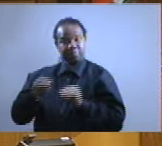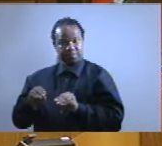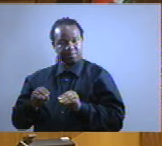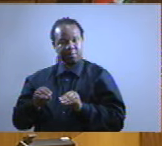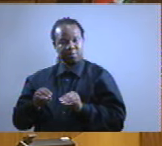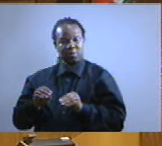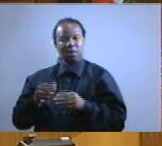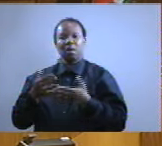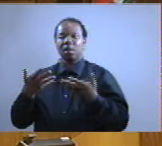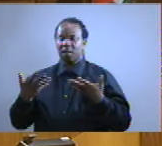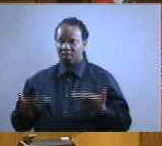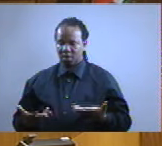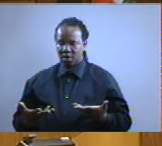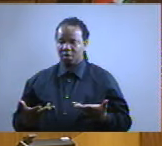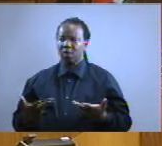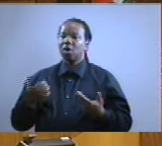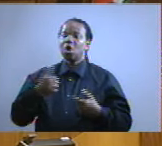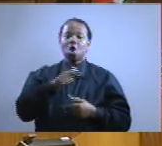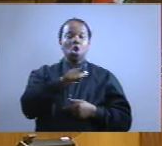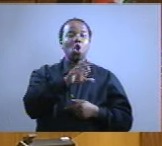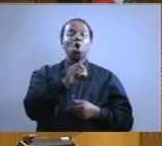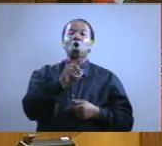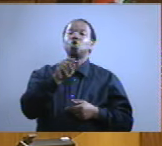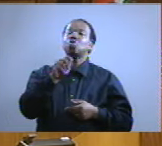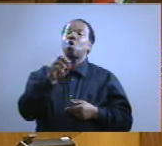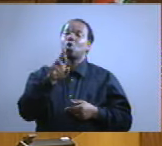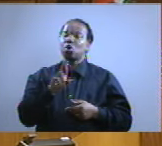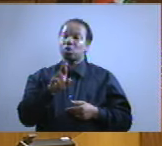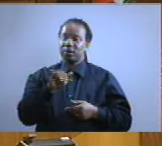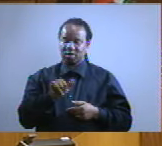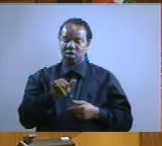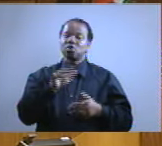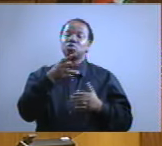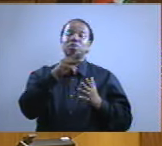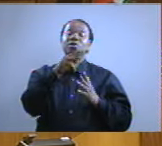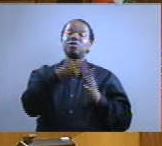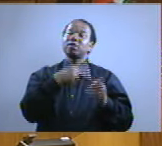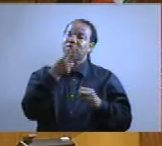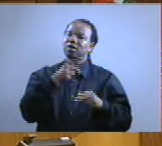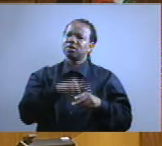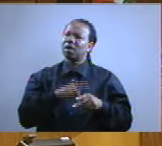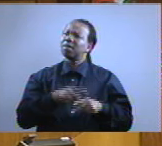Are there any objections to the Lotteries Amendment Bill being read a second time? Yes.